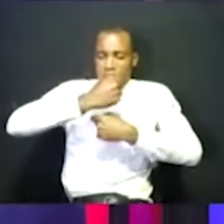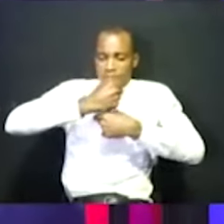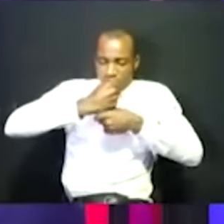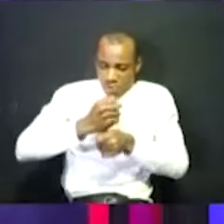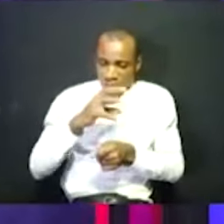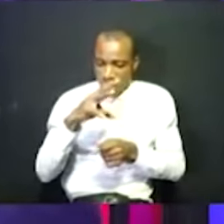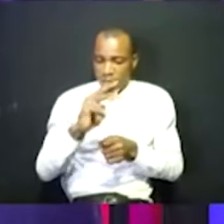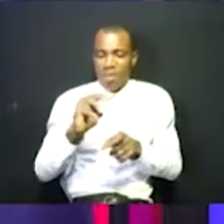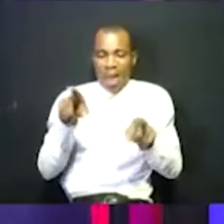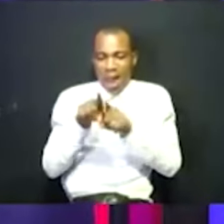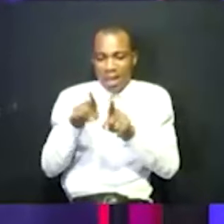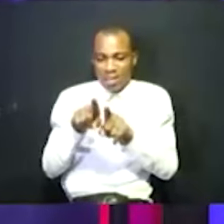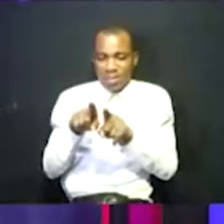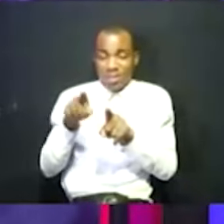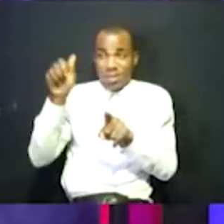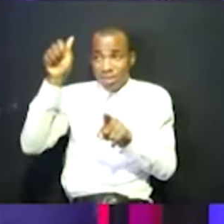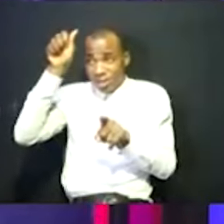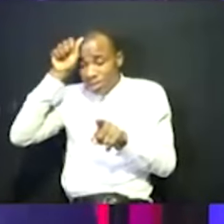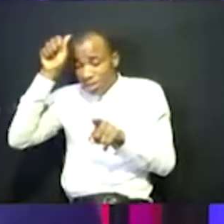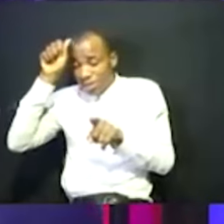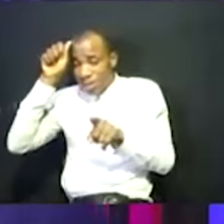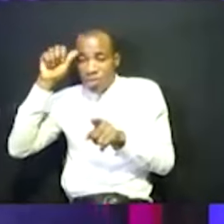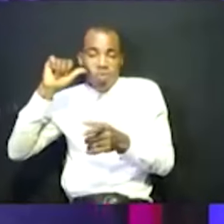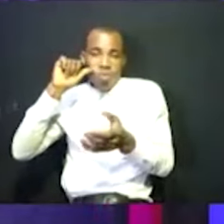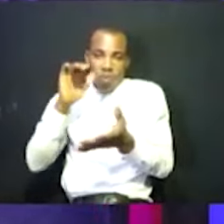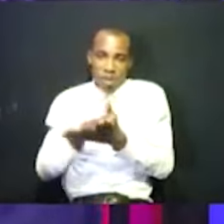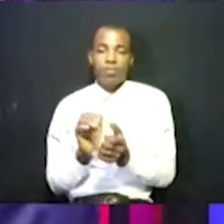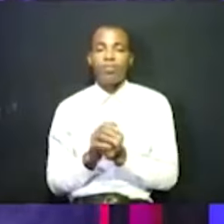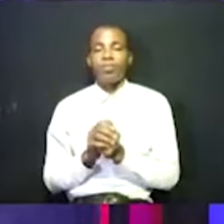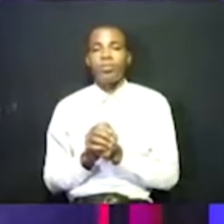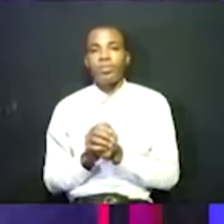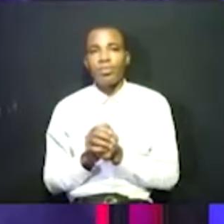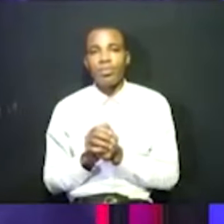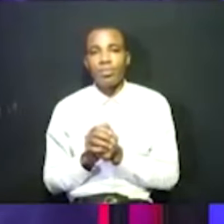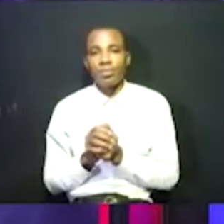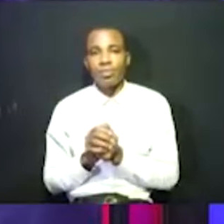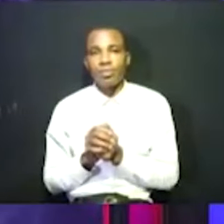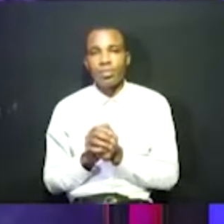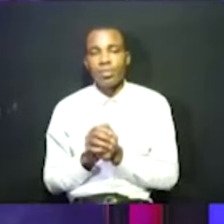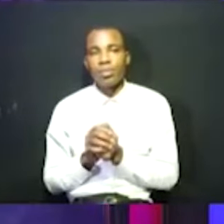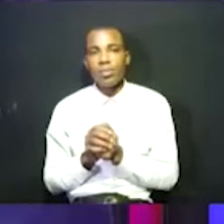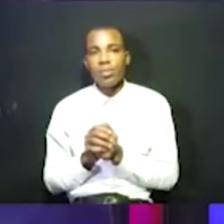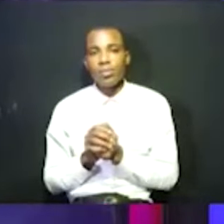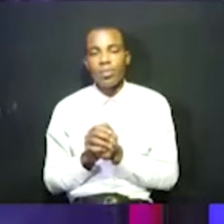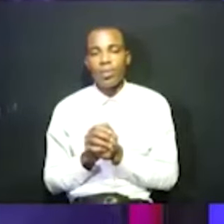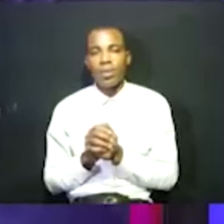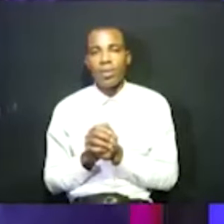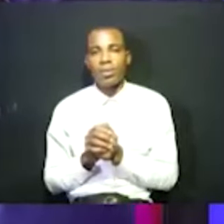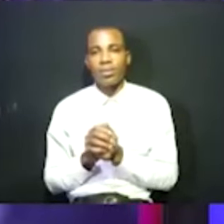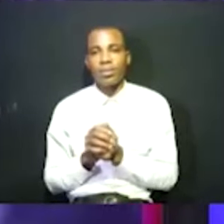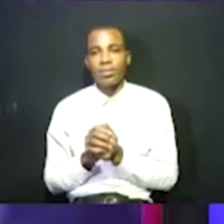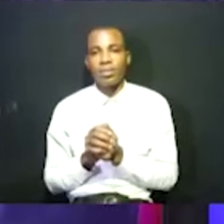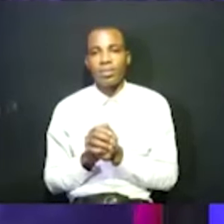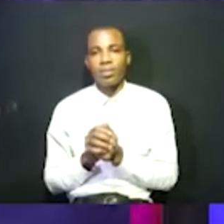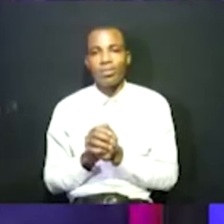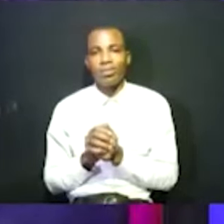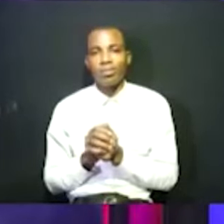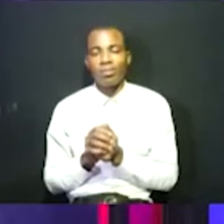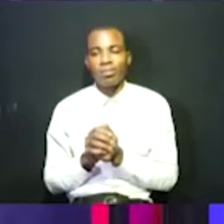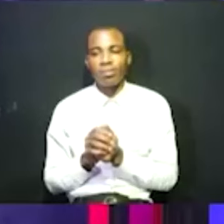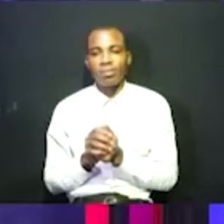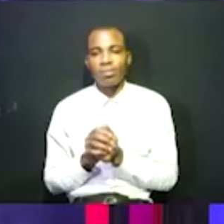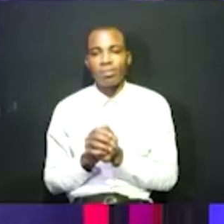no obo ba ma no no ba no bo no ma no no bo no se oyire edima Adam santi. Ano barima bejani na eni